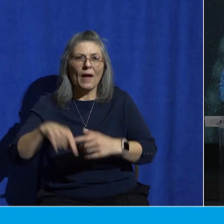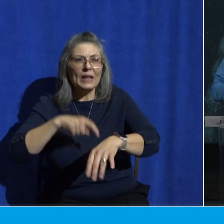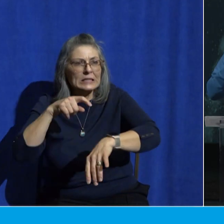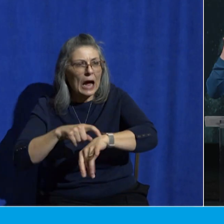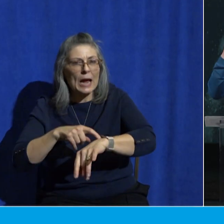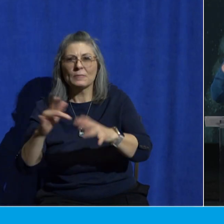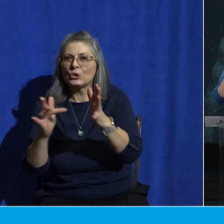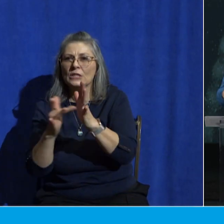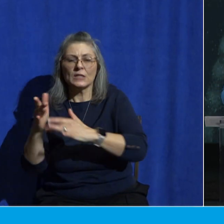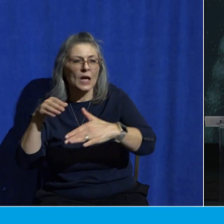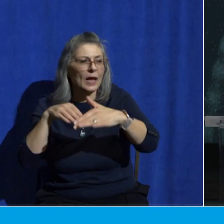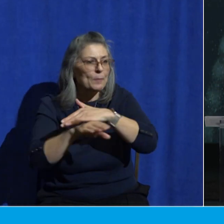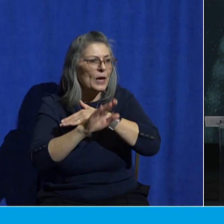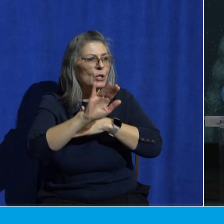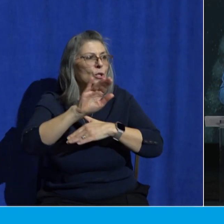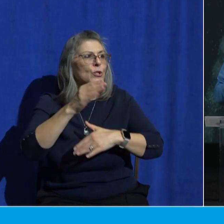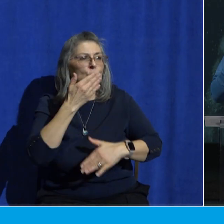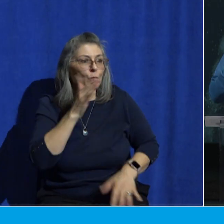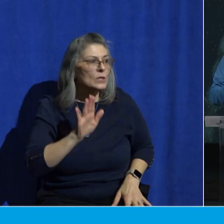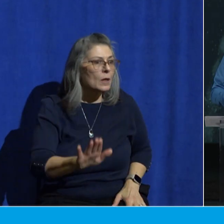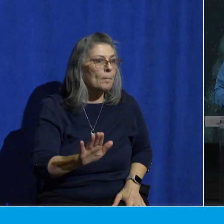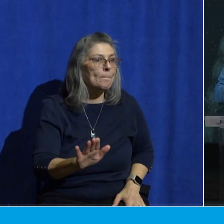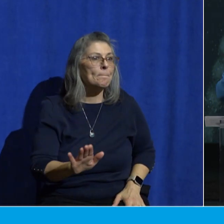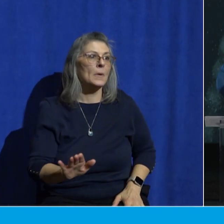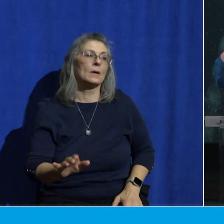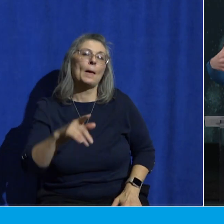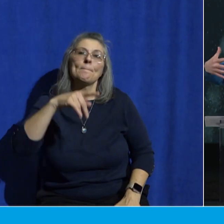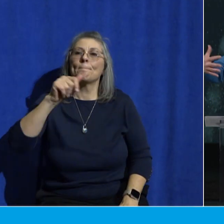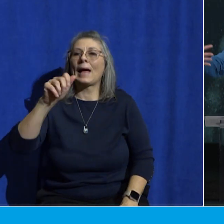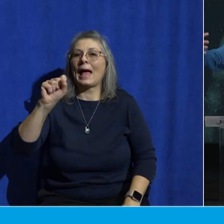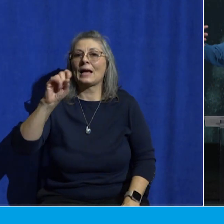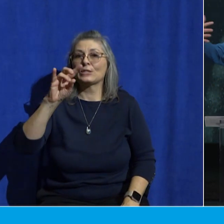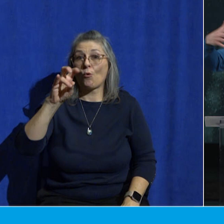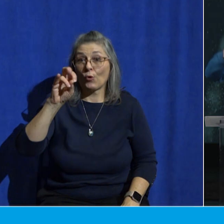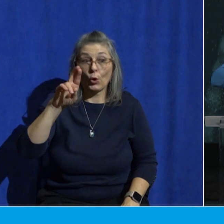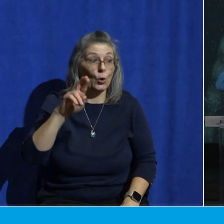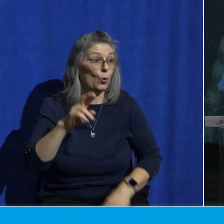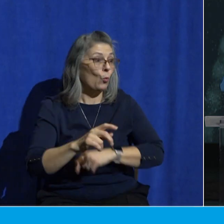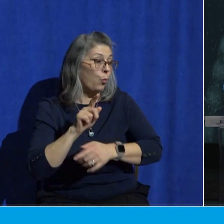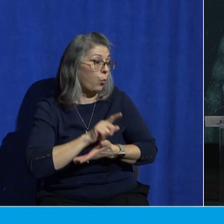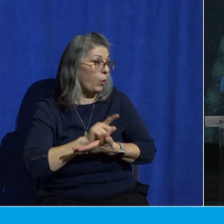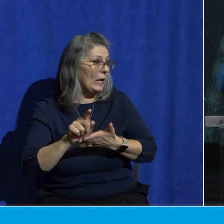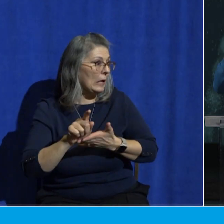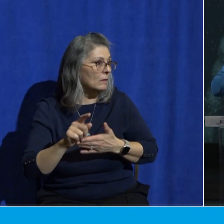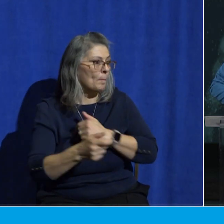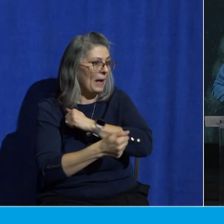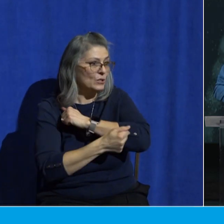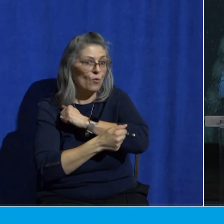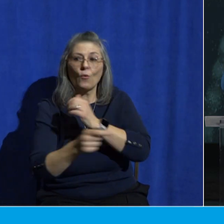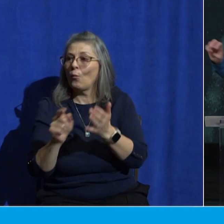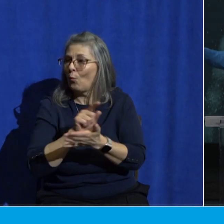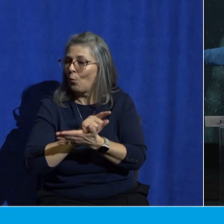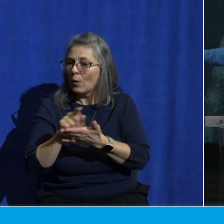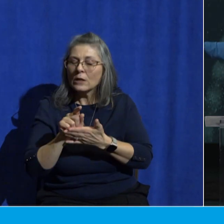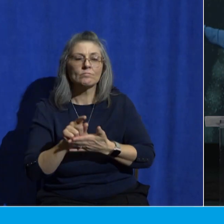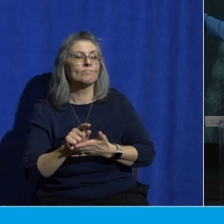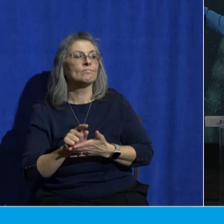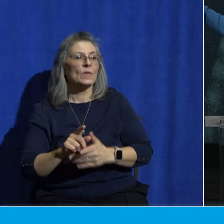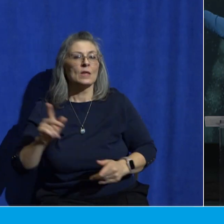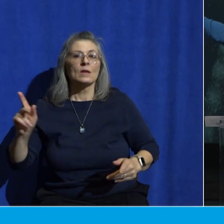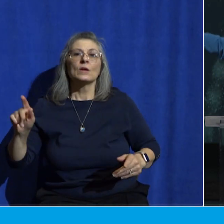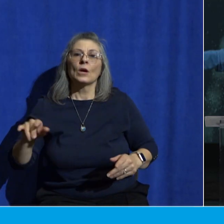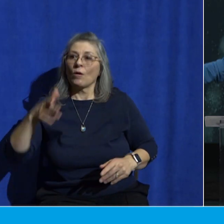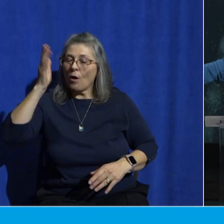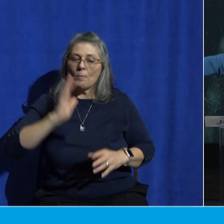Jerusalem. It's Passover week, the time when God's people traveled to Jerusalem to celebrate the day